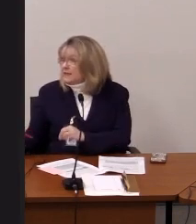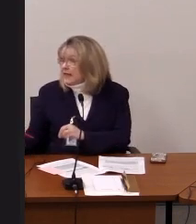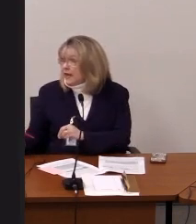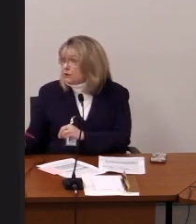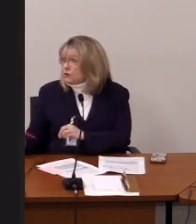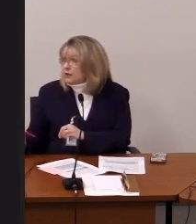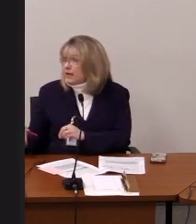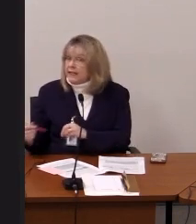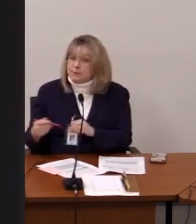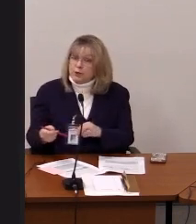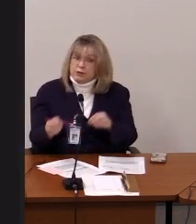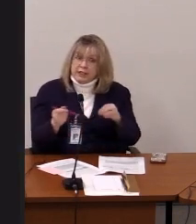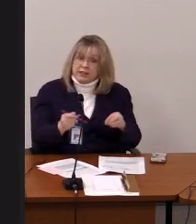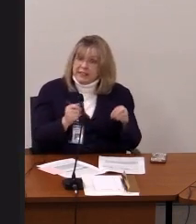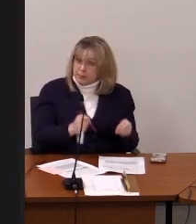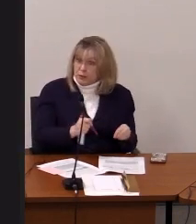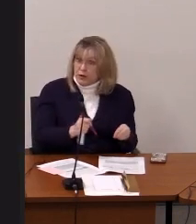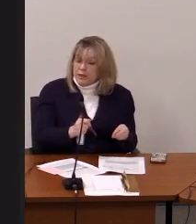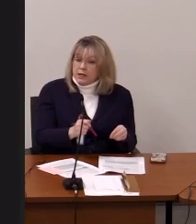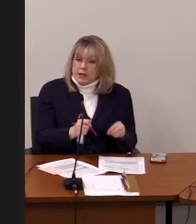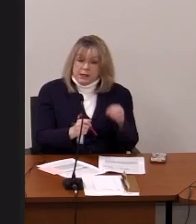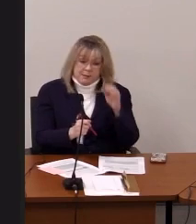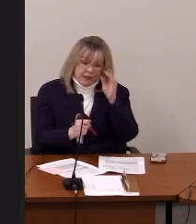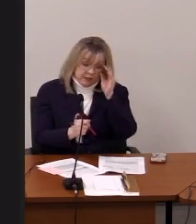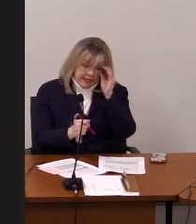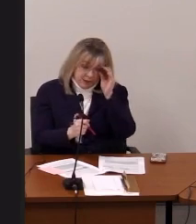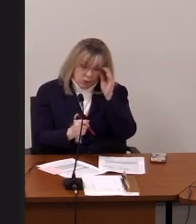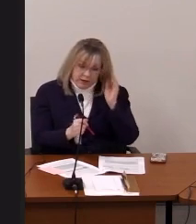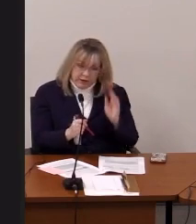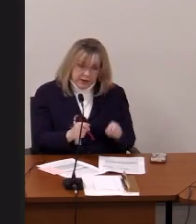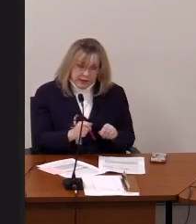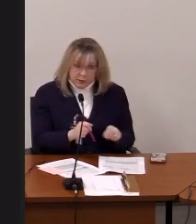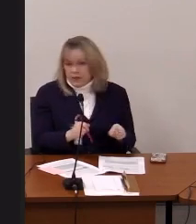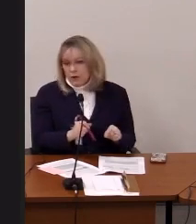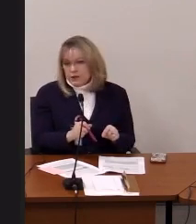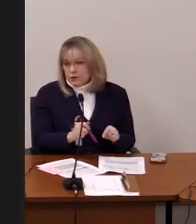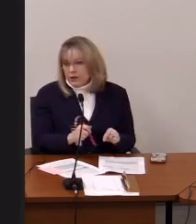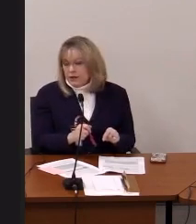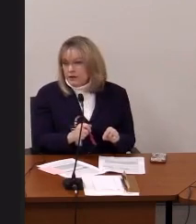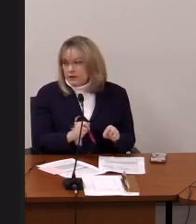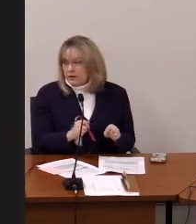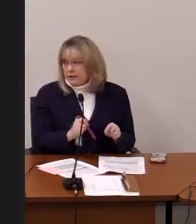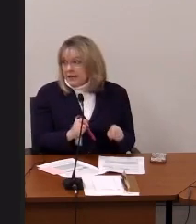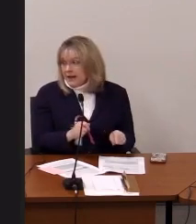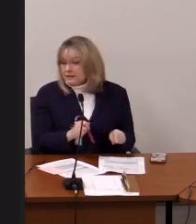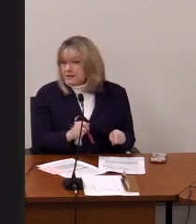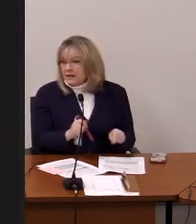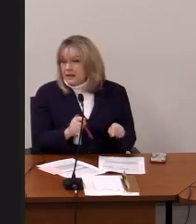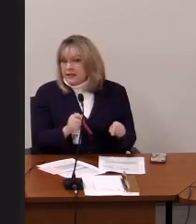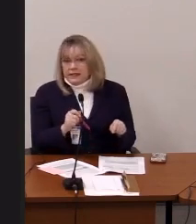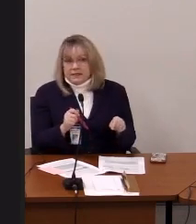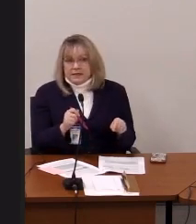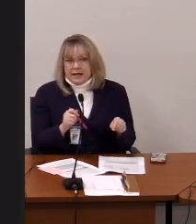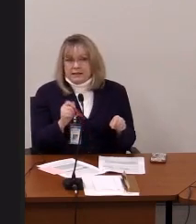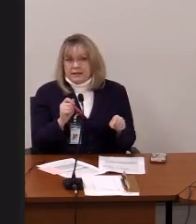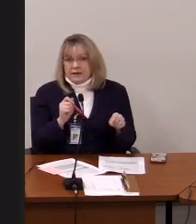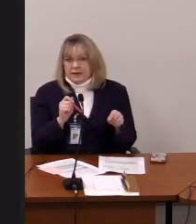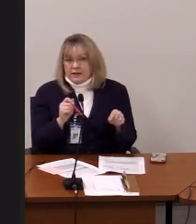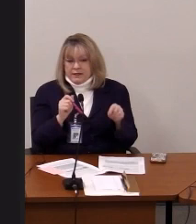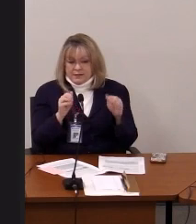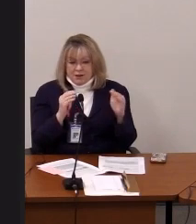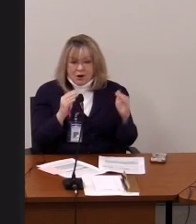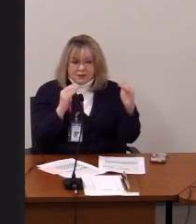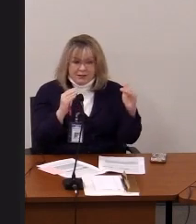one of those indicators to kind of help you dig deeper. Because that's one of the things we noticed with the DACs is